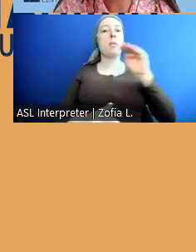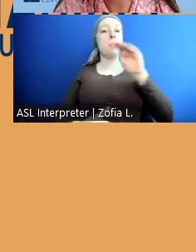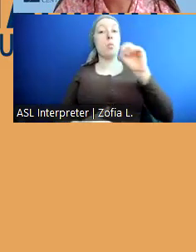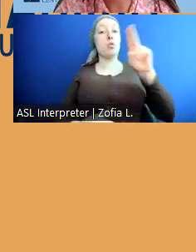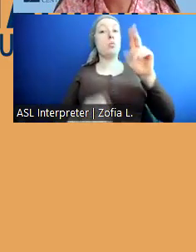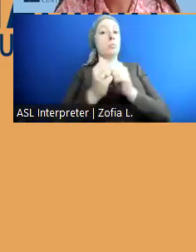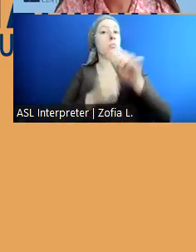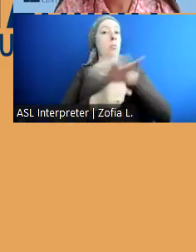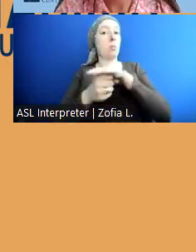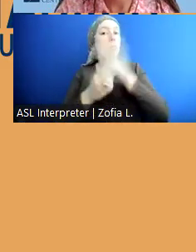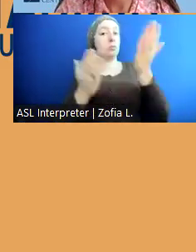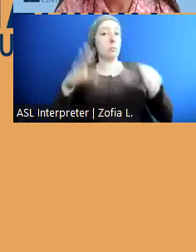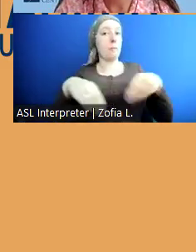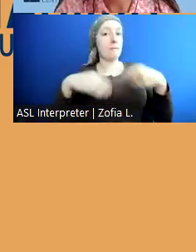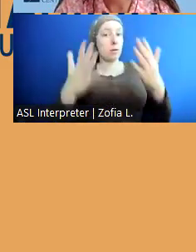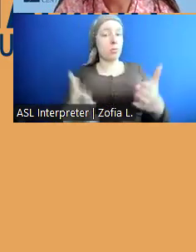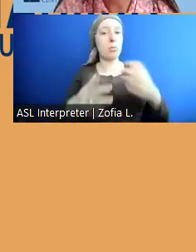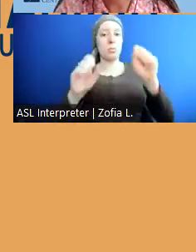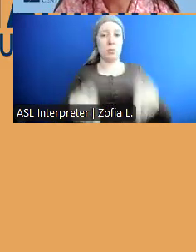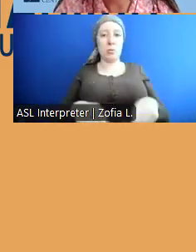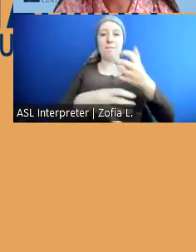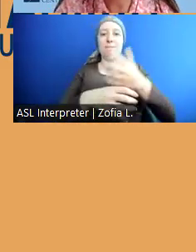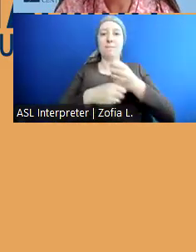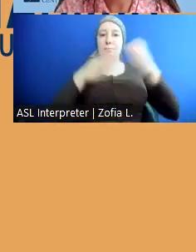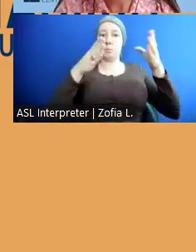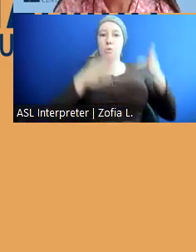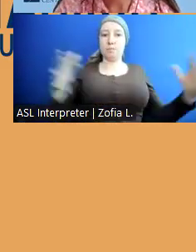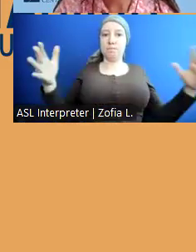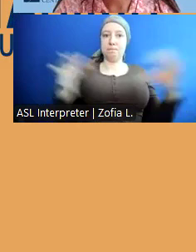that you can get an individual connected with.